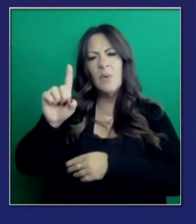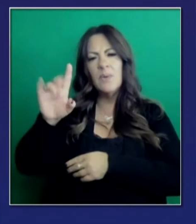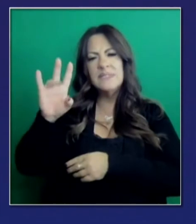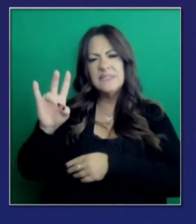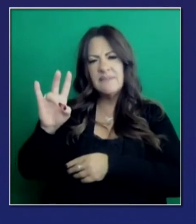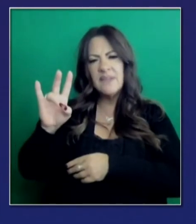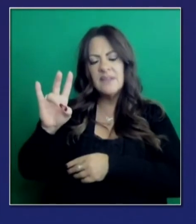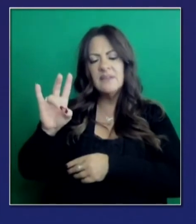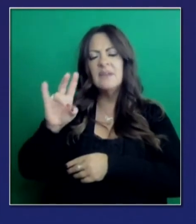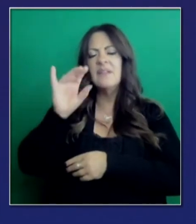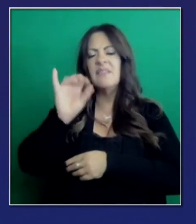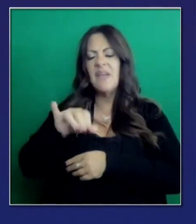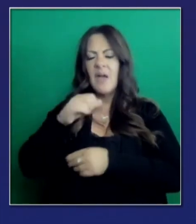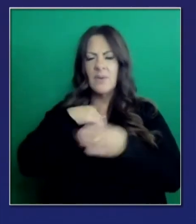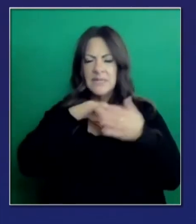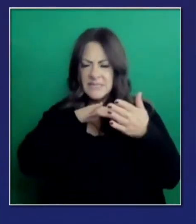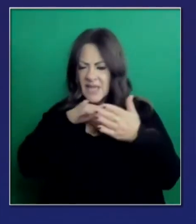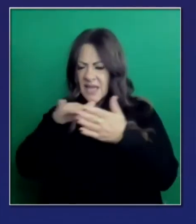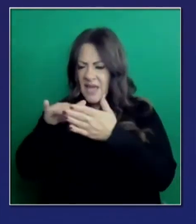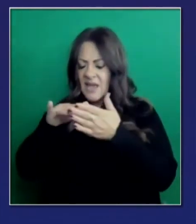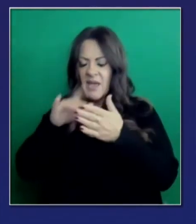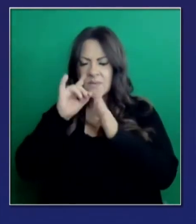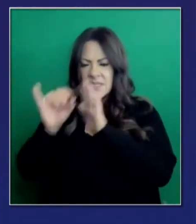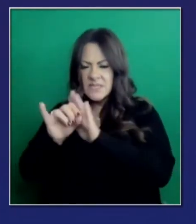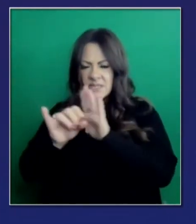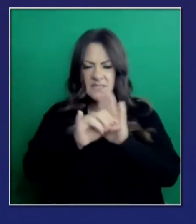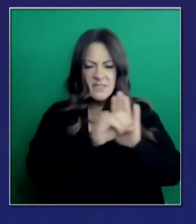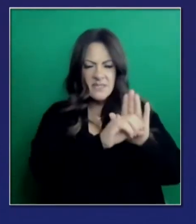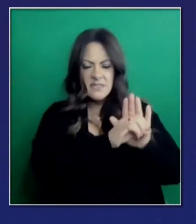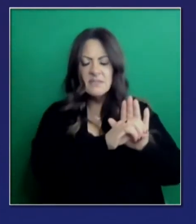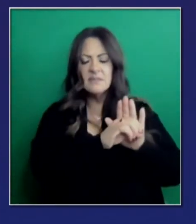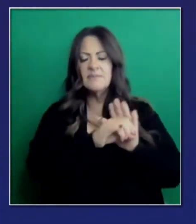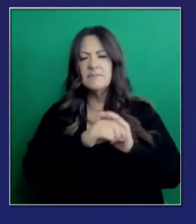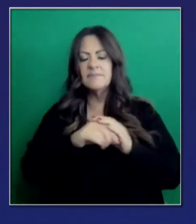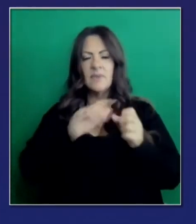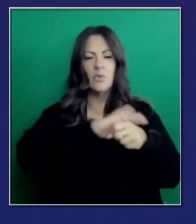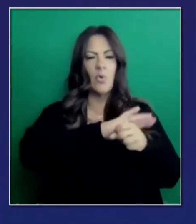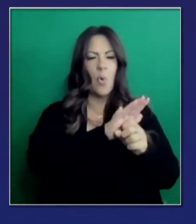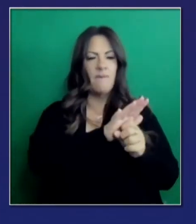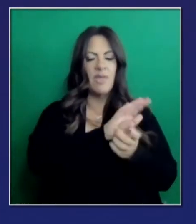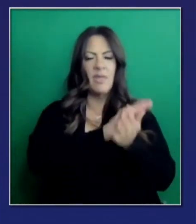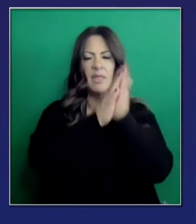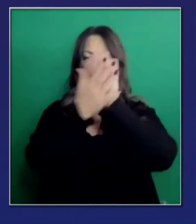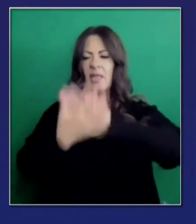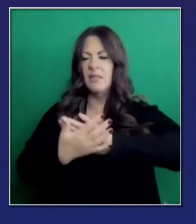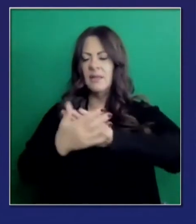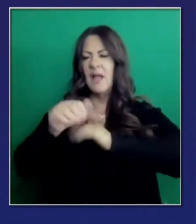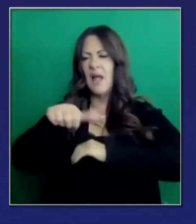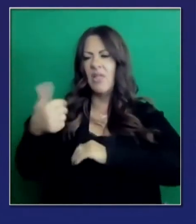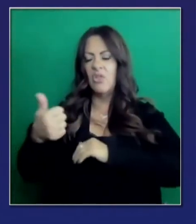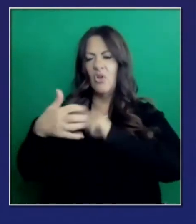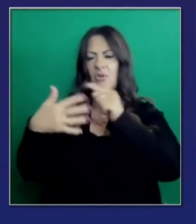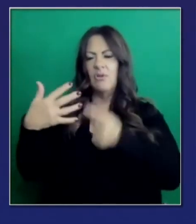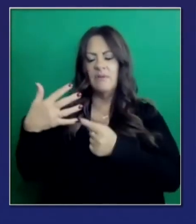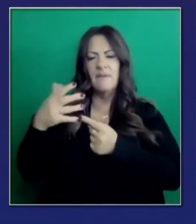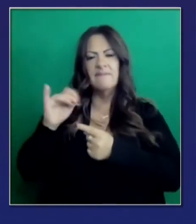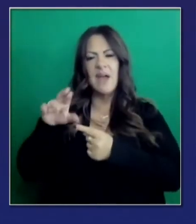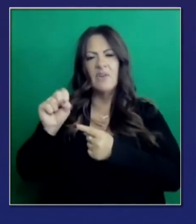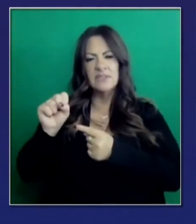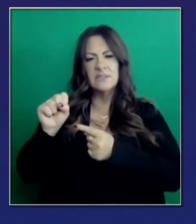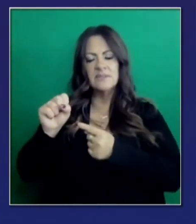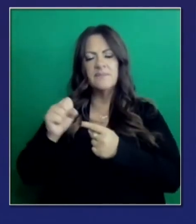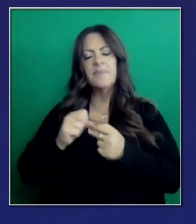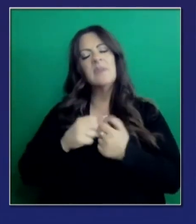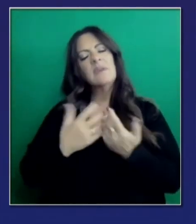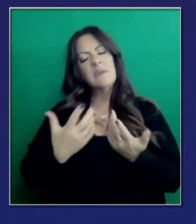again, working through a deeper and more nuanced and complex understanding. But look, as it relates to the issue